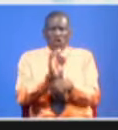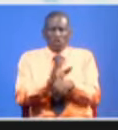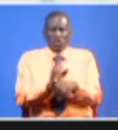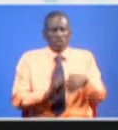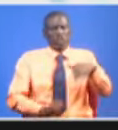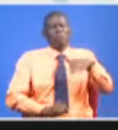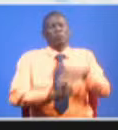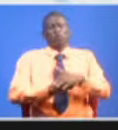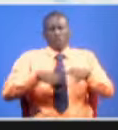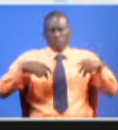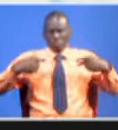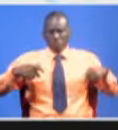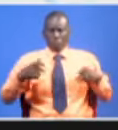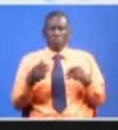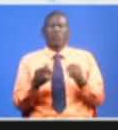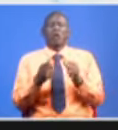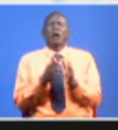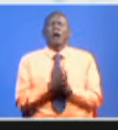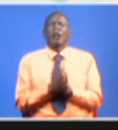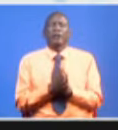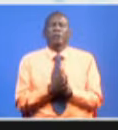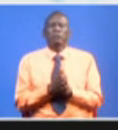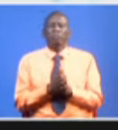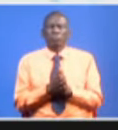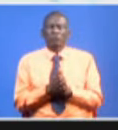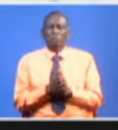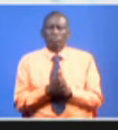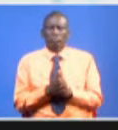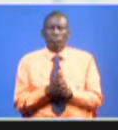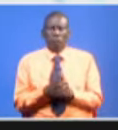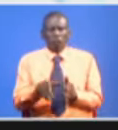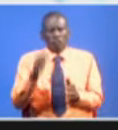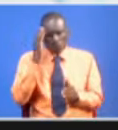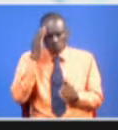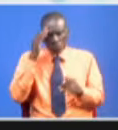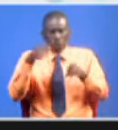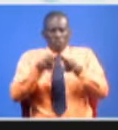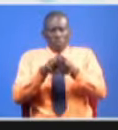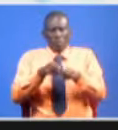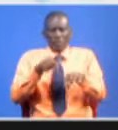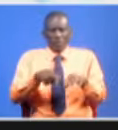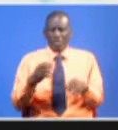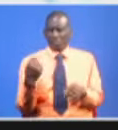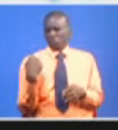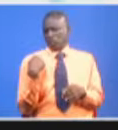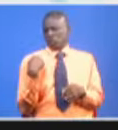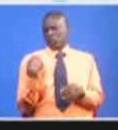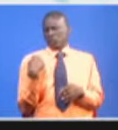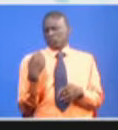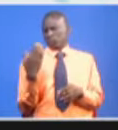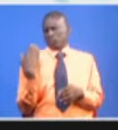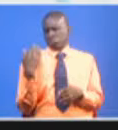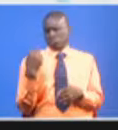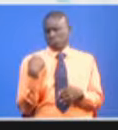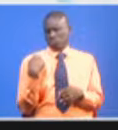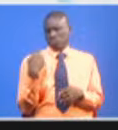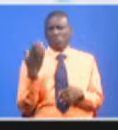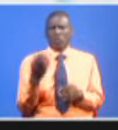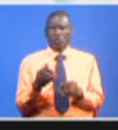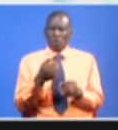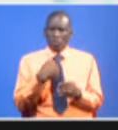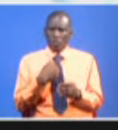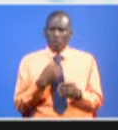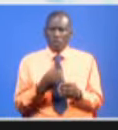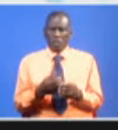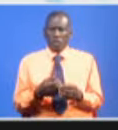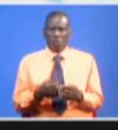the people. And, you know, even in the recent past, there have been very